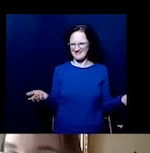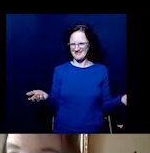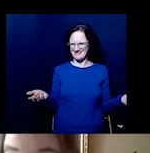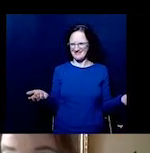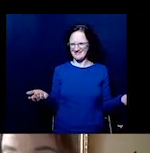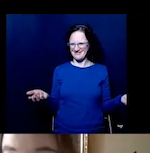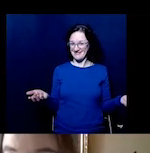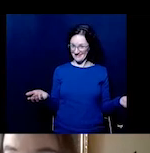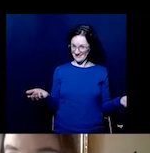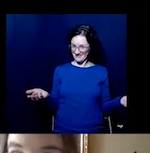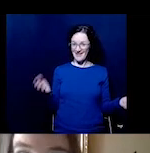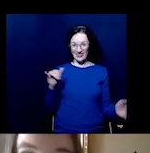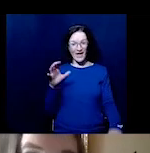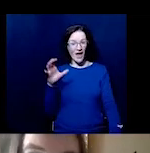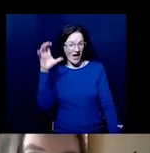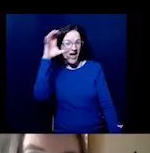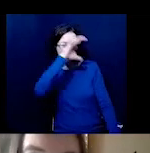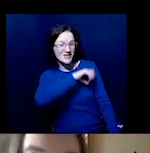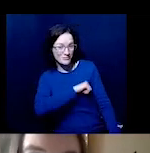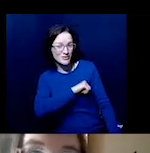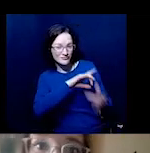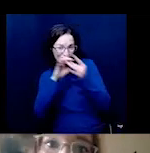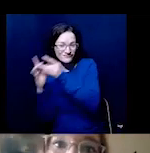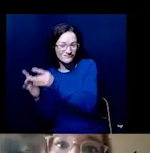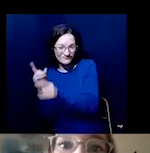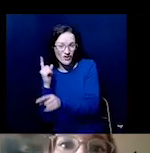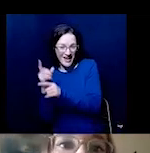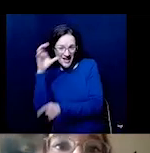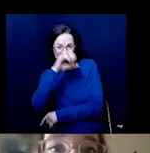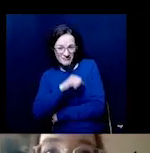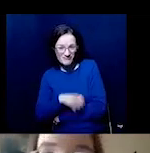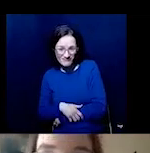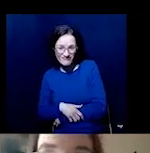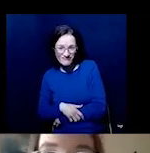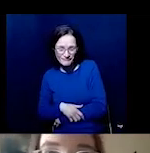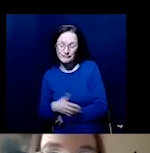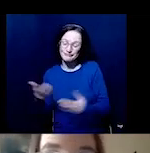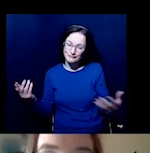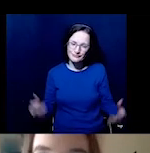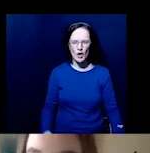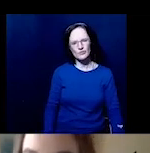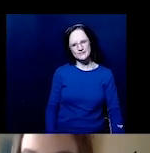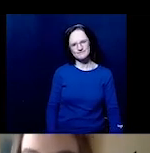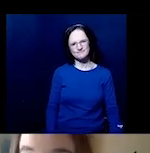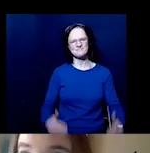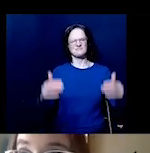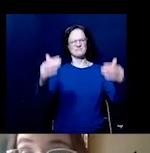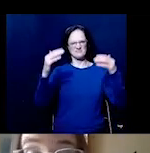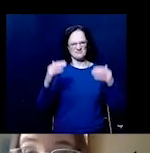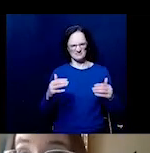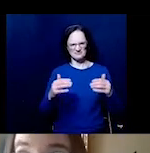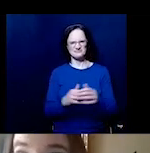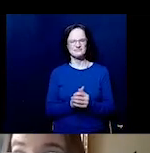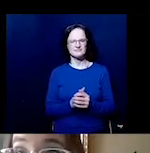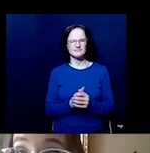bit to the assumptions, huh? It's yeah. Okay. Okay, so I'm gonna go to the next one. I'm